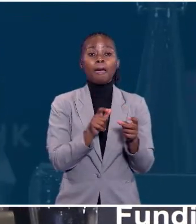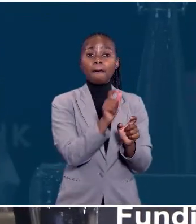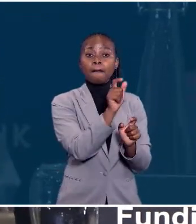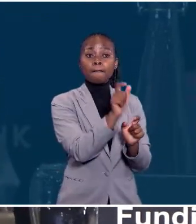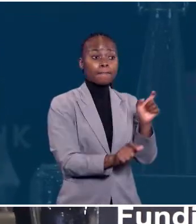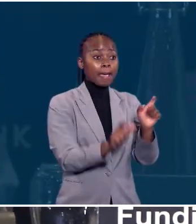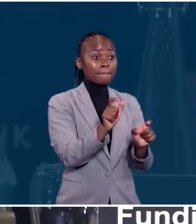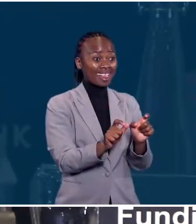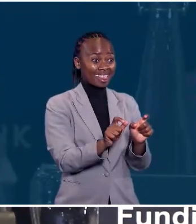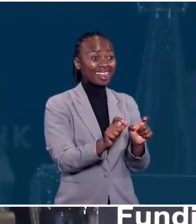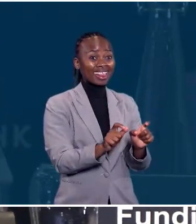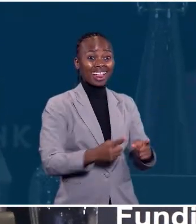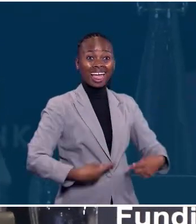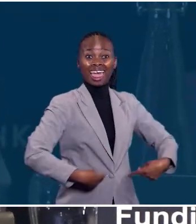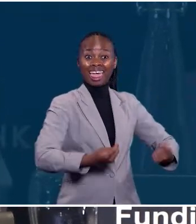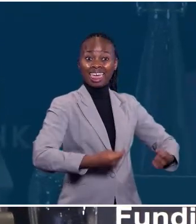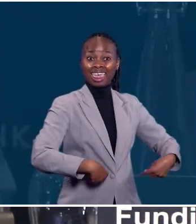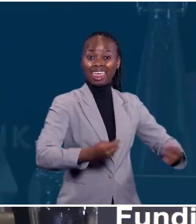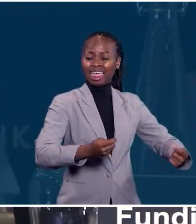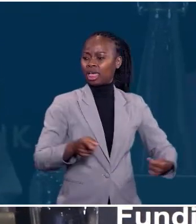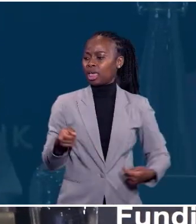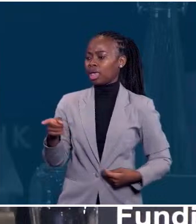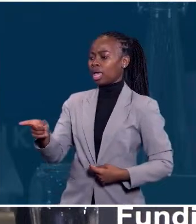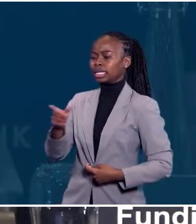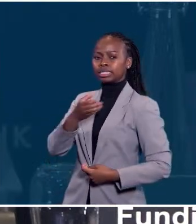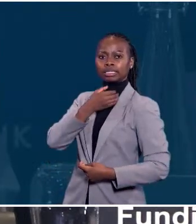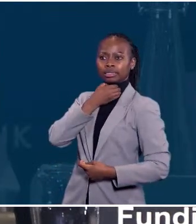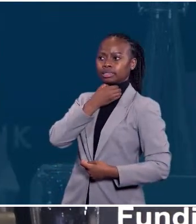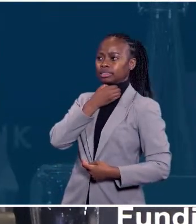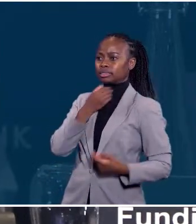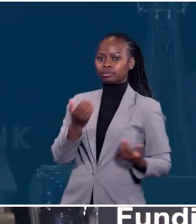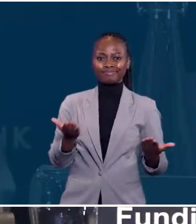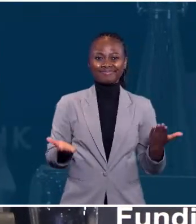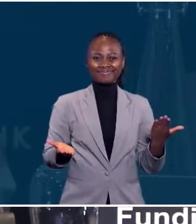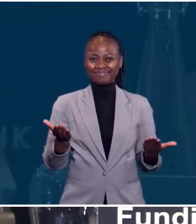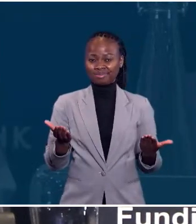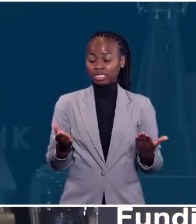debt. So when we started with the initial estimates in our September